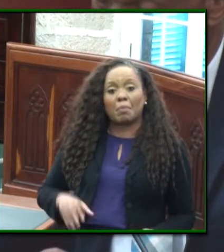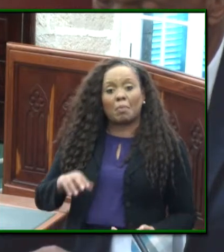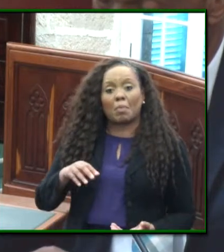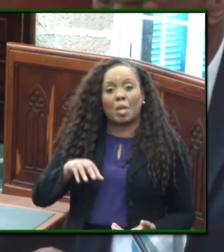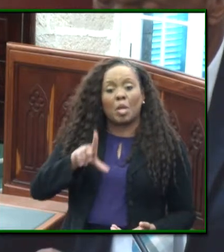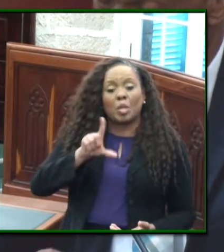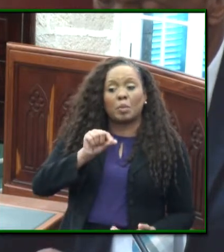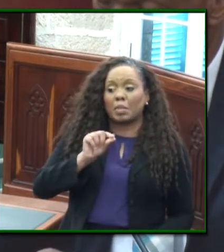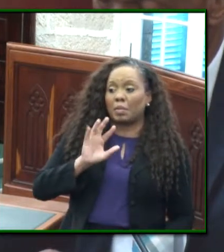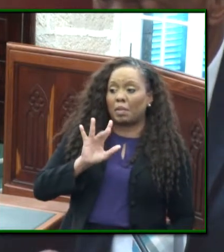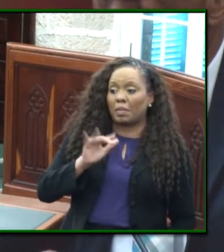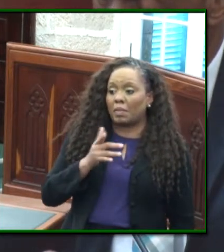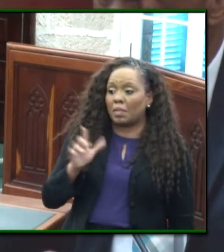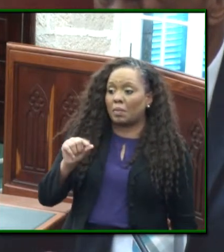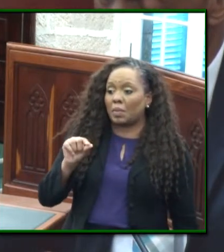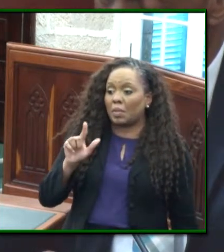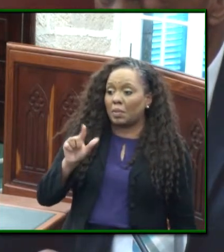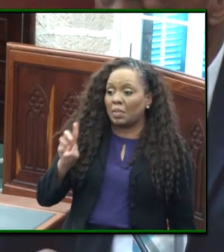2025-26, we are looking at